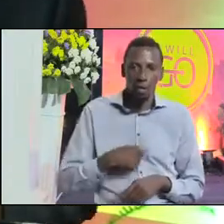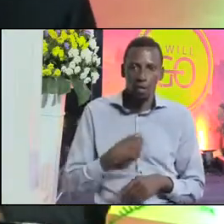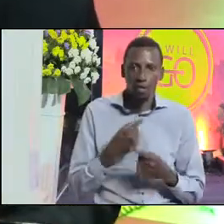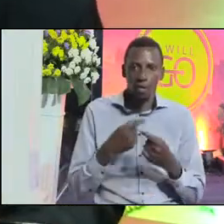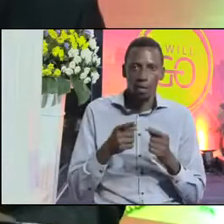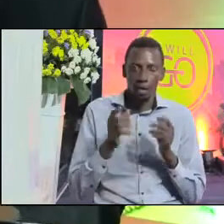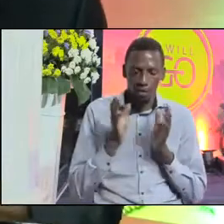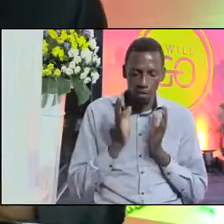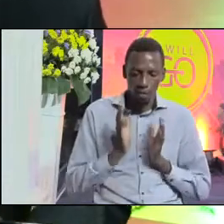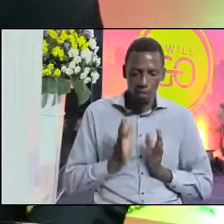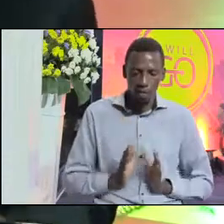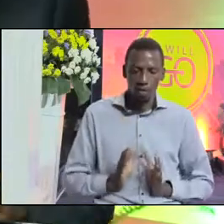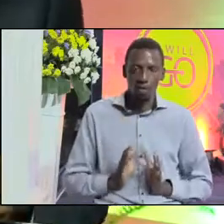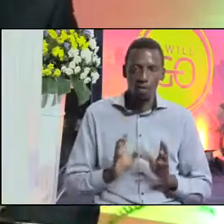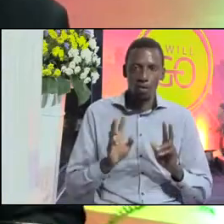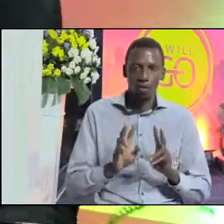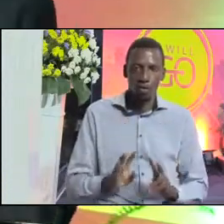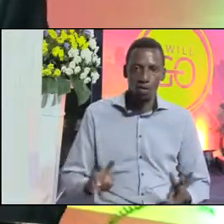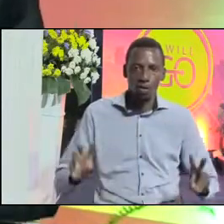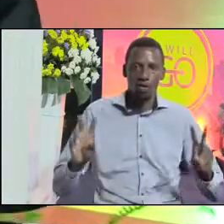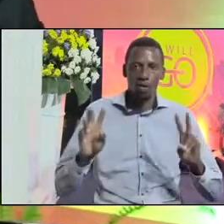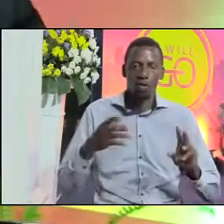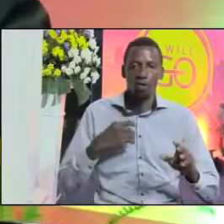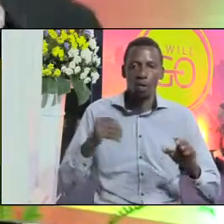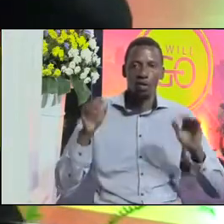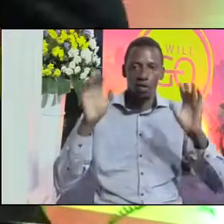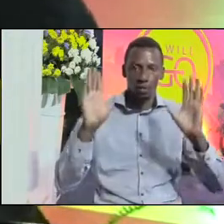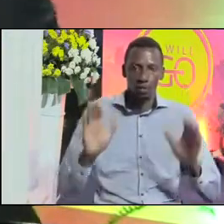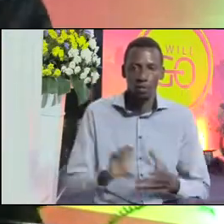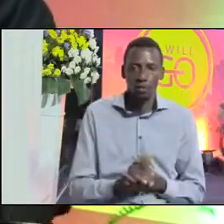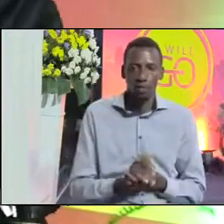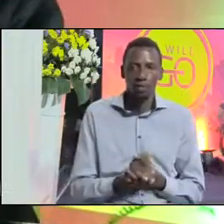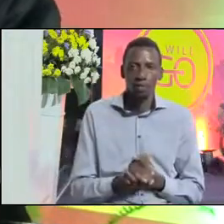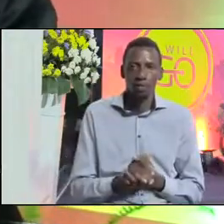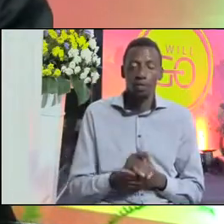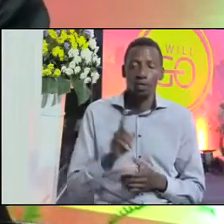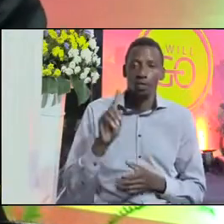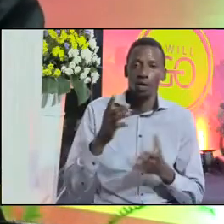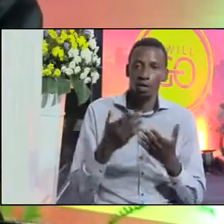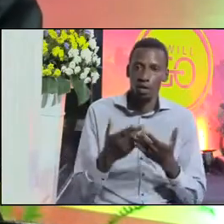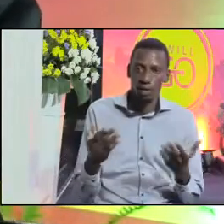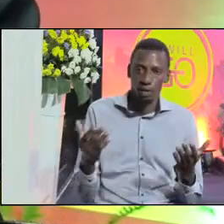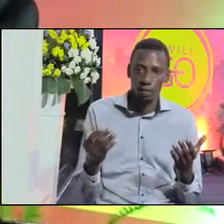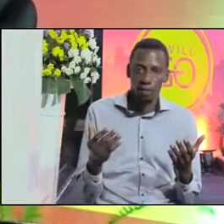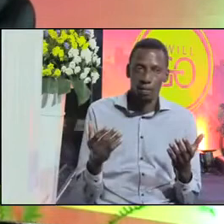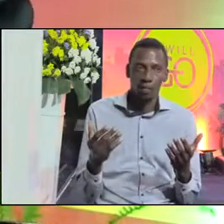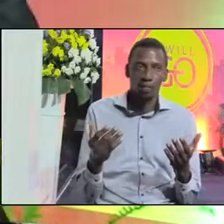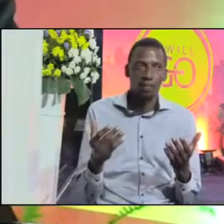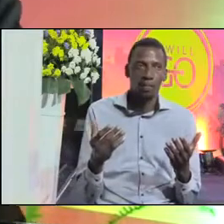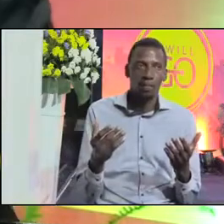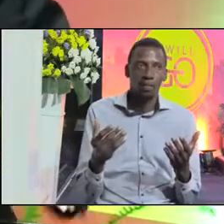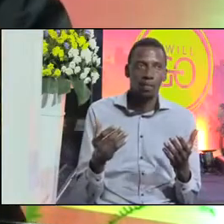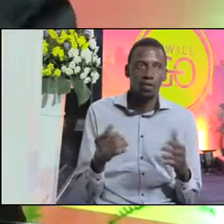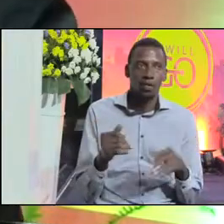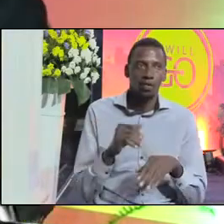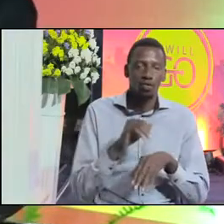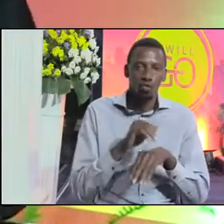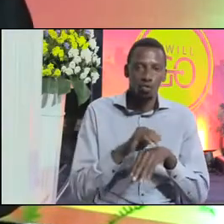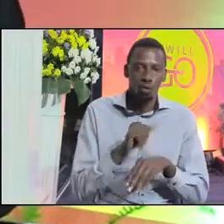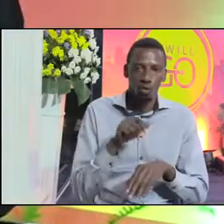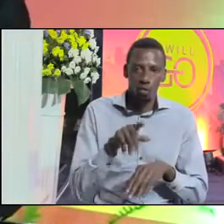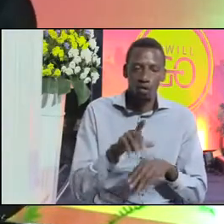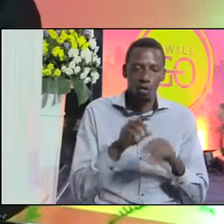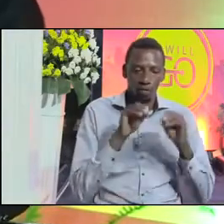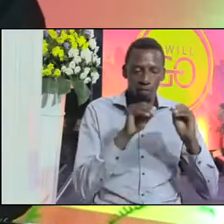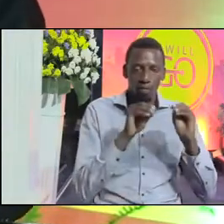of personal value and worth. It is one thing to call yourself a